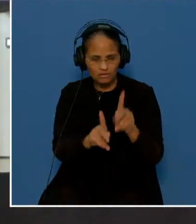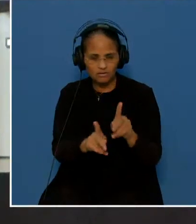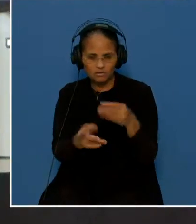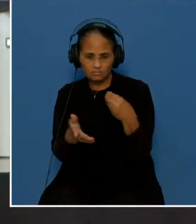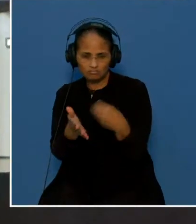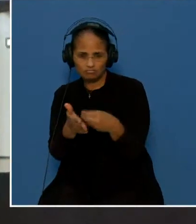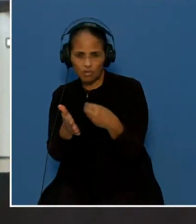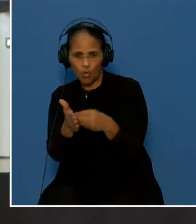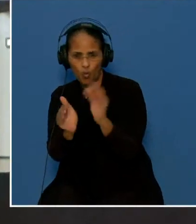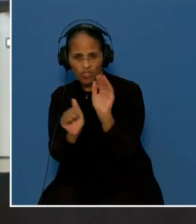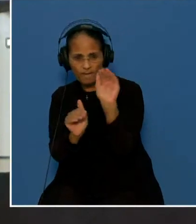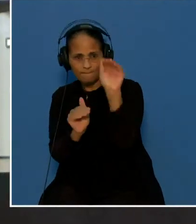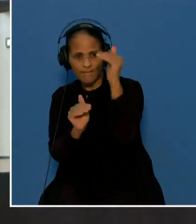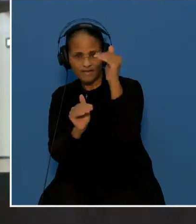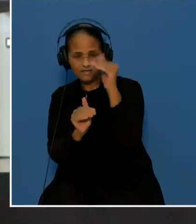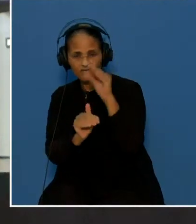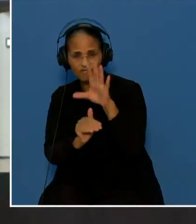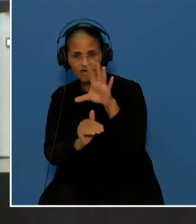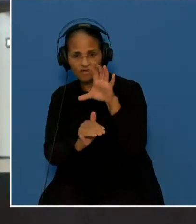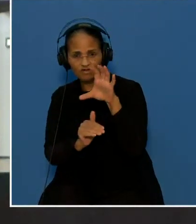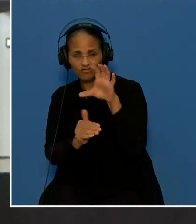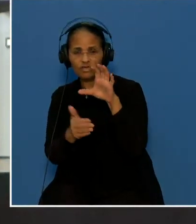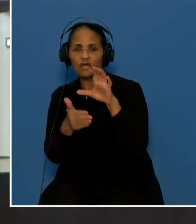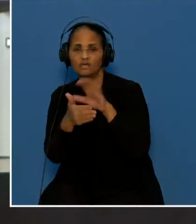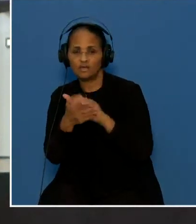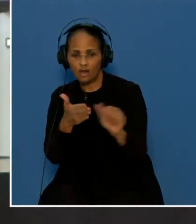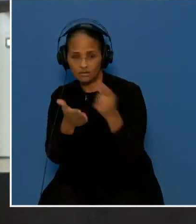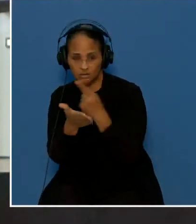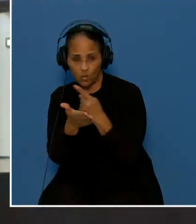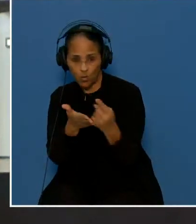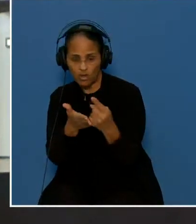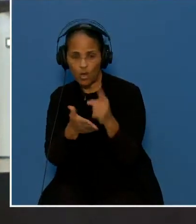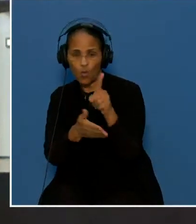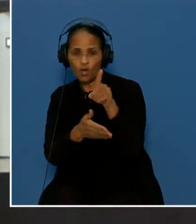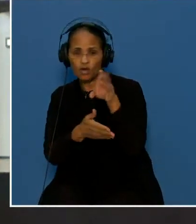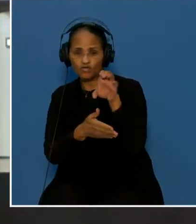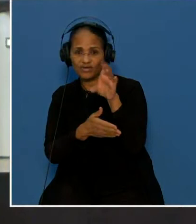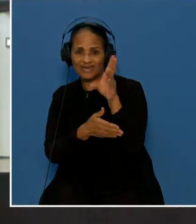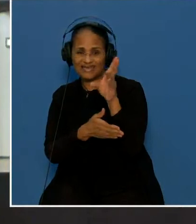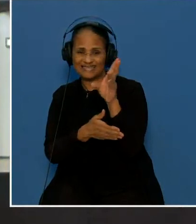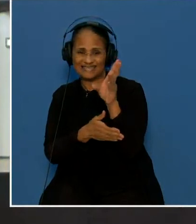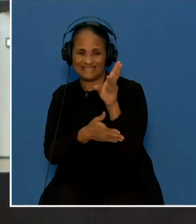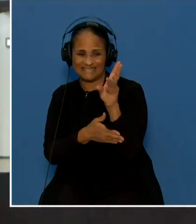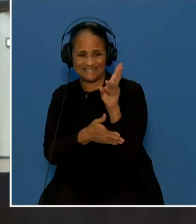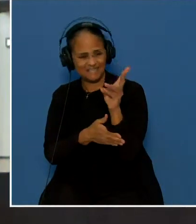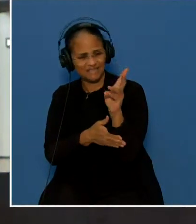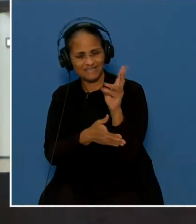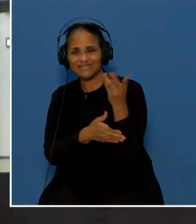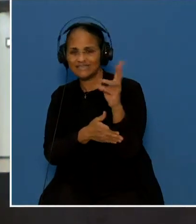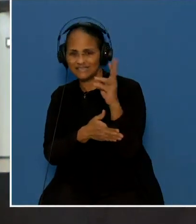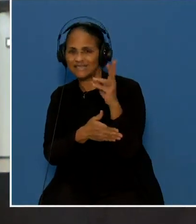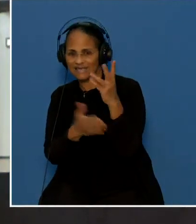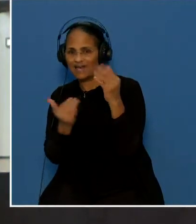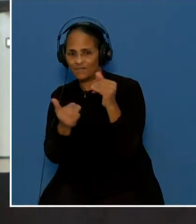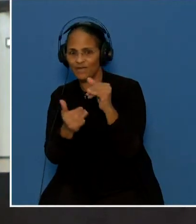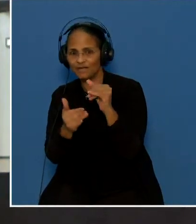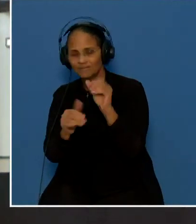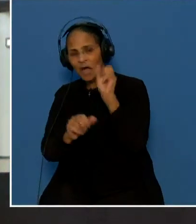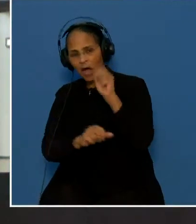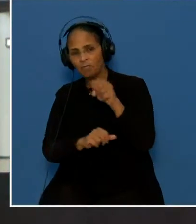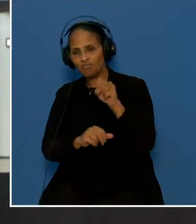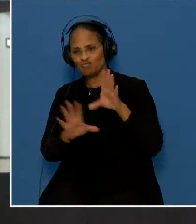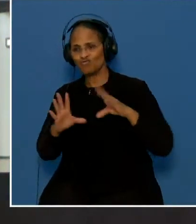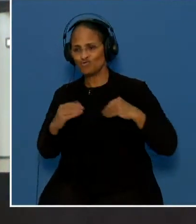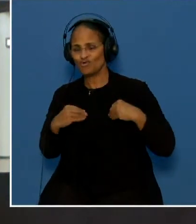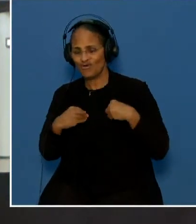with a maximum of $500 per week. 116 applications have been approved and a total